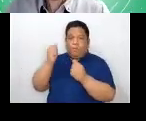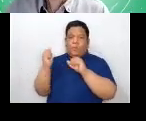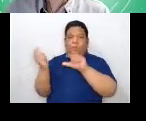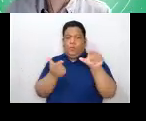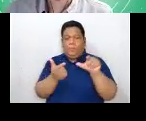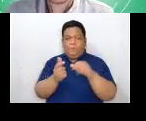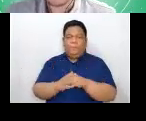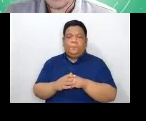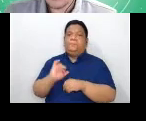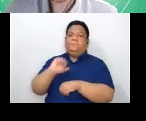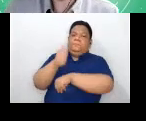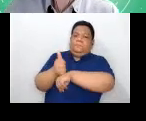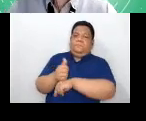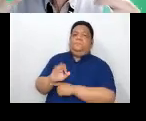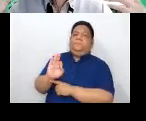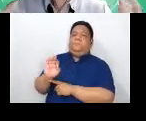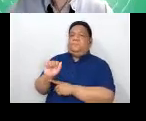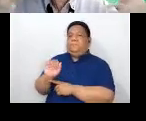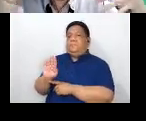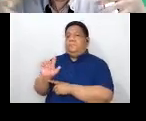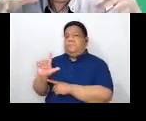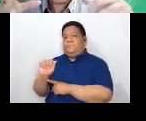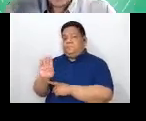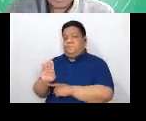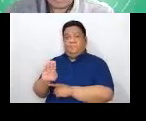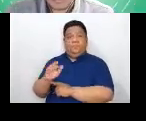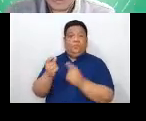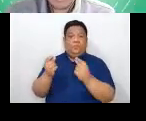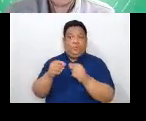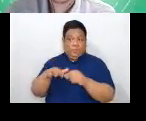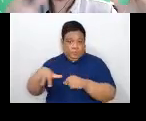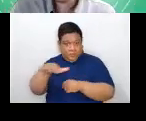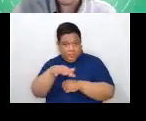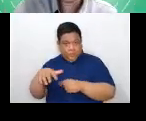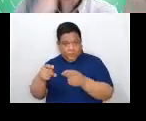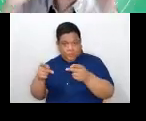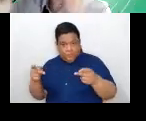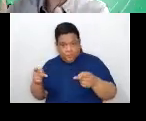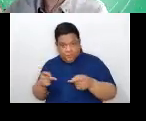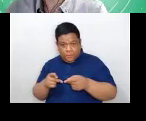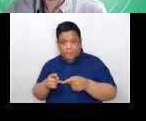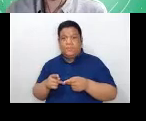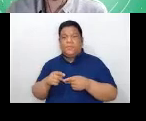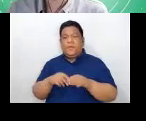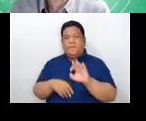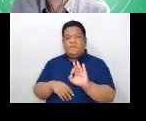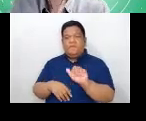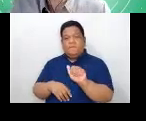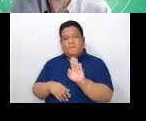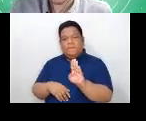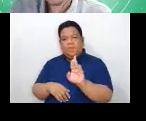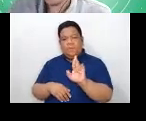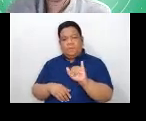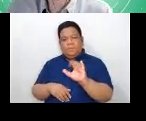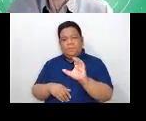And that's how the Fab Lab came about. So the idea was, it is a laboratory, a fabrication laboratory, or